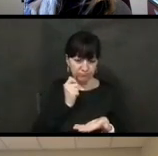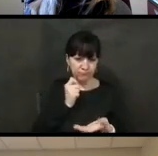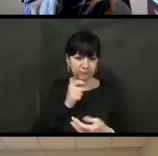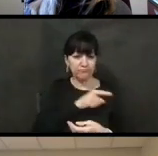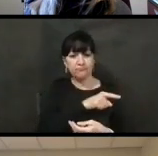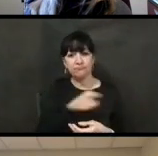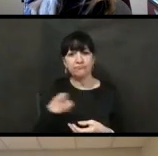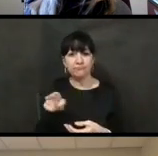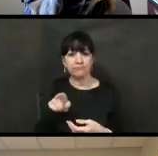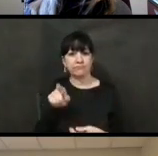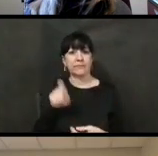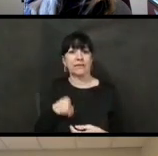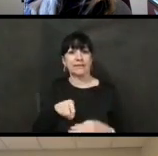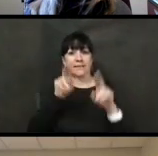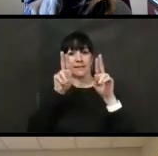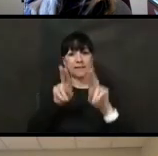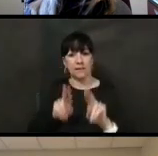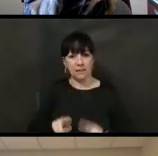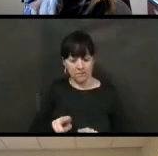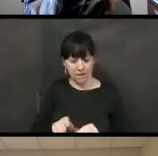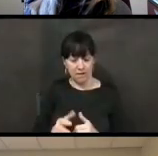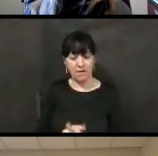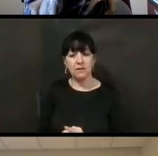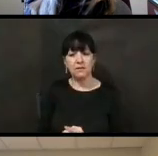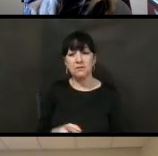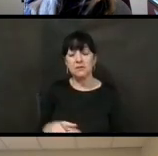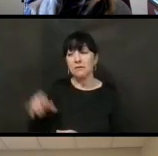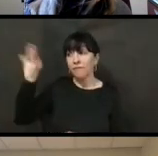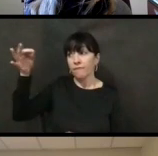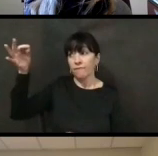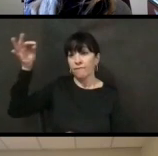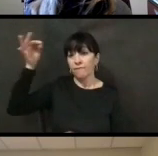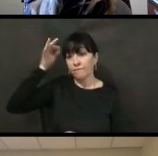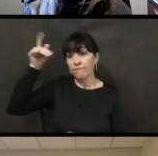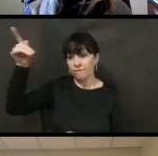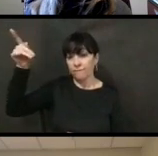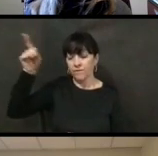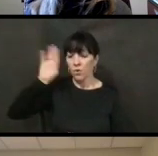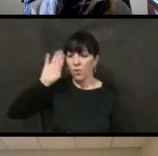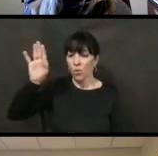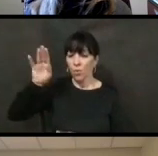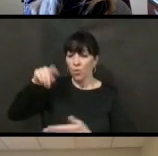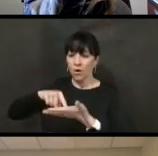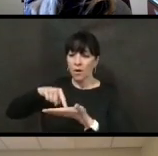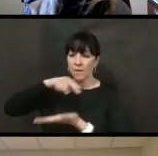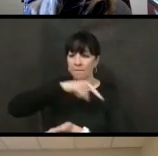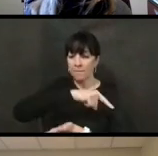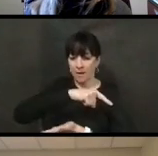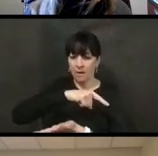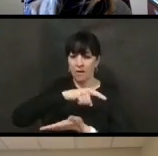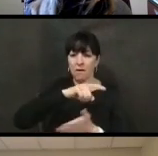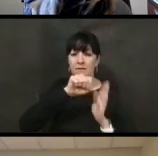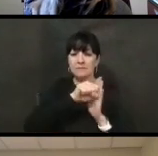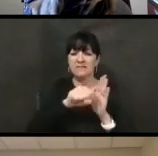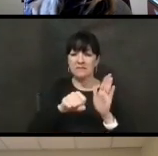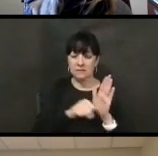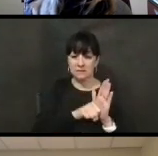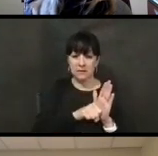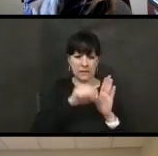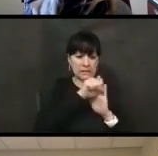The federal government has offered to reimburse the $600 added benefit that they are providing. They have also